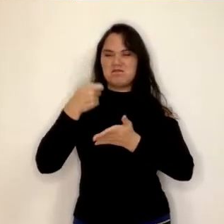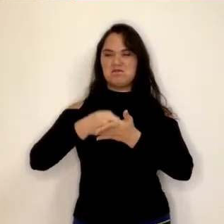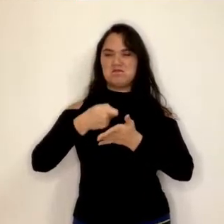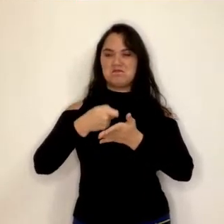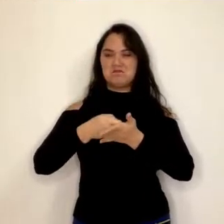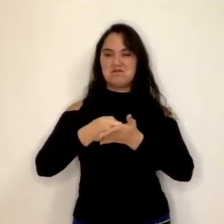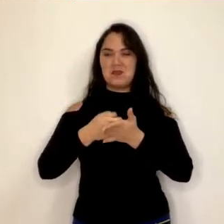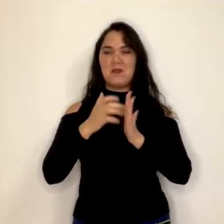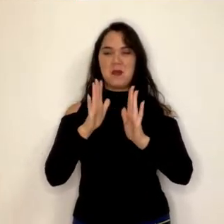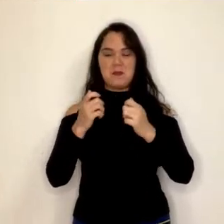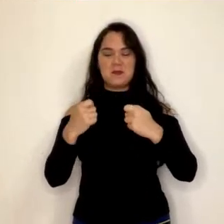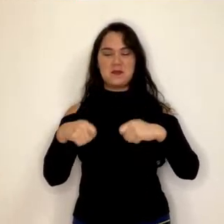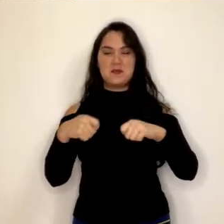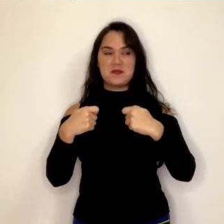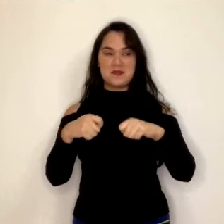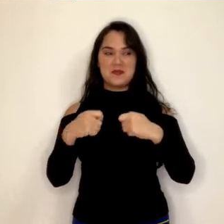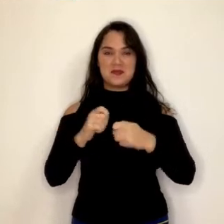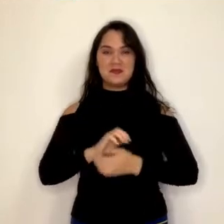your